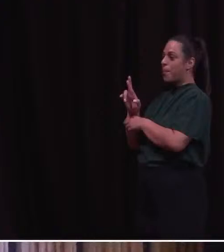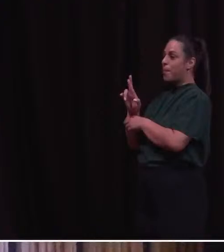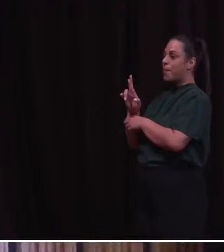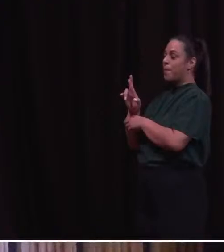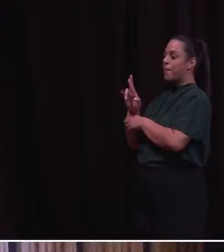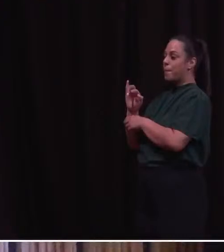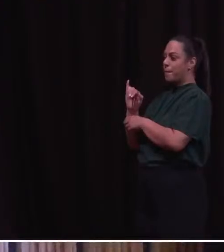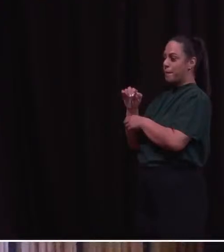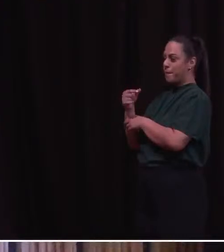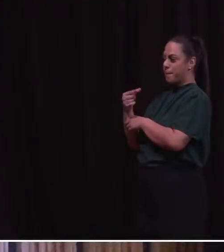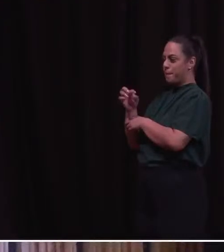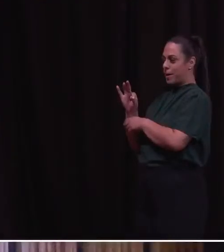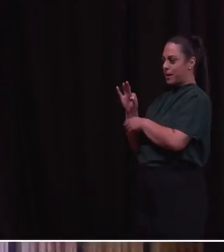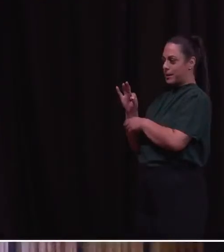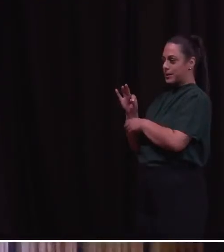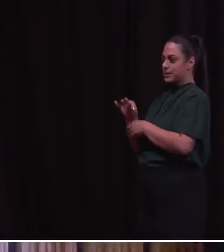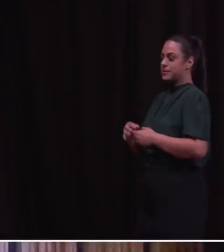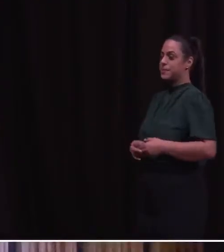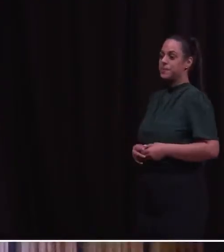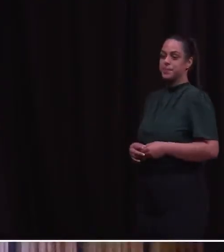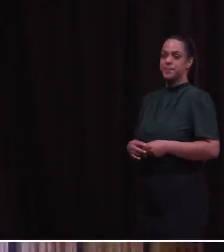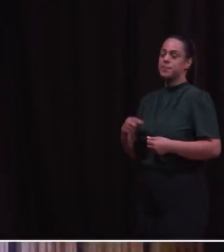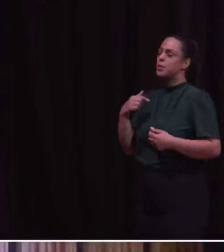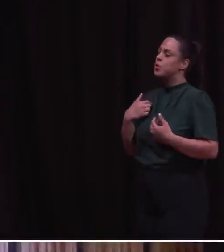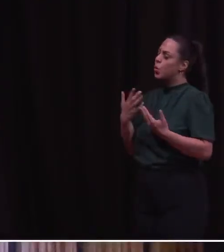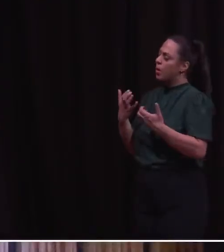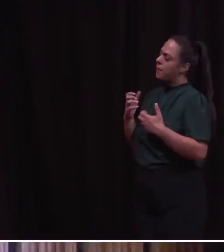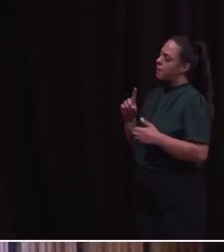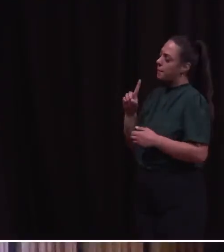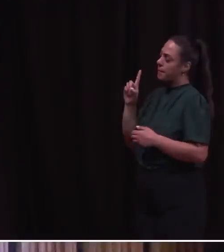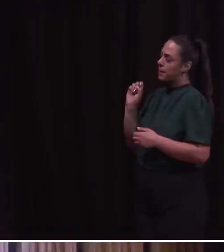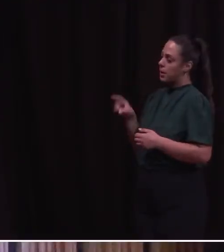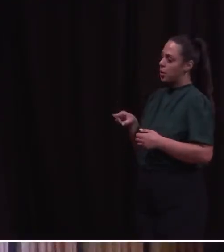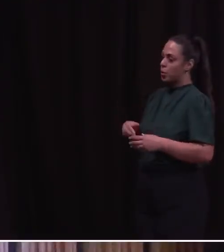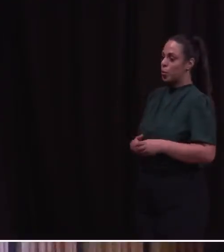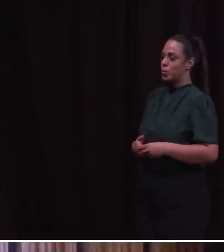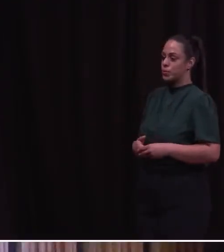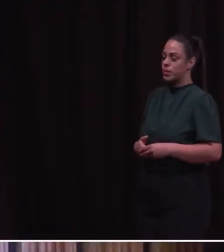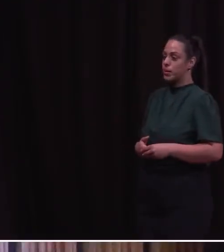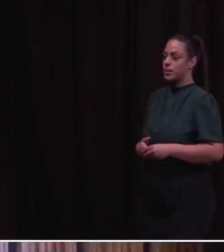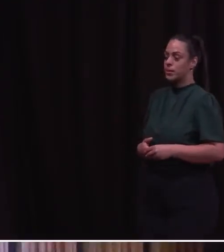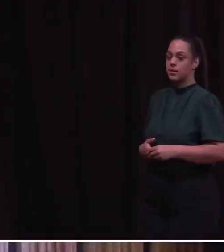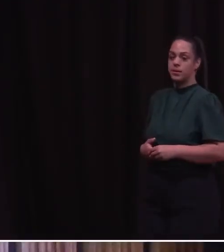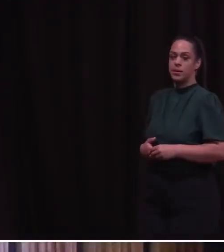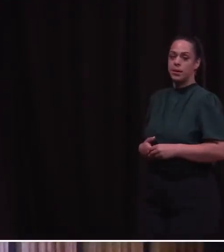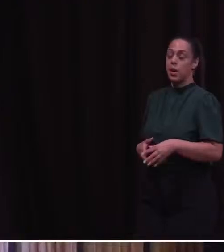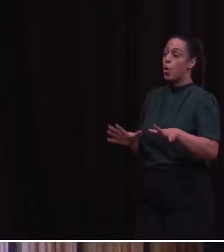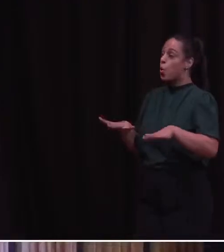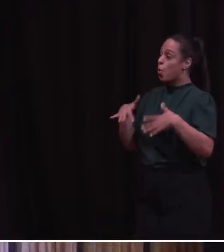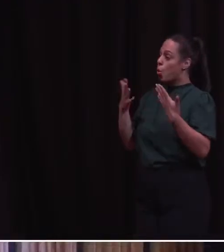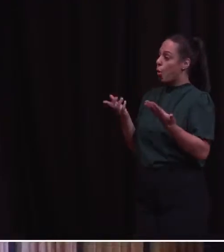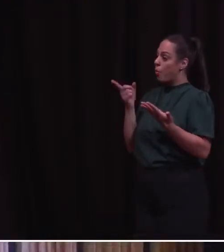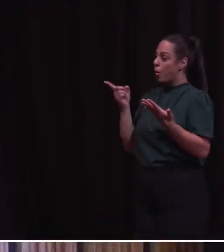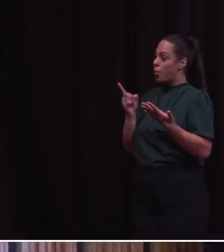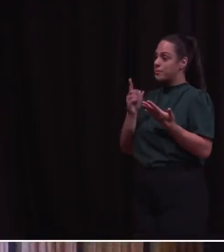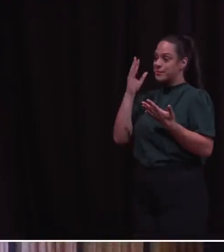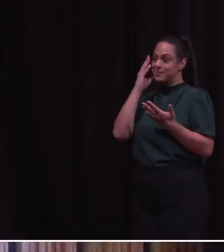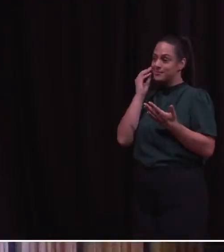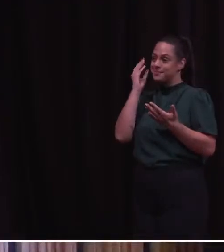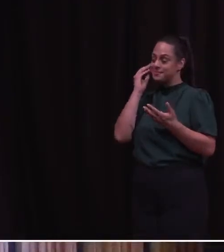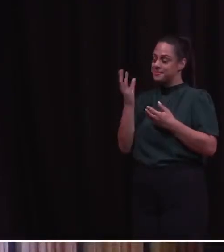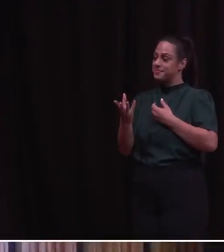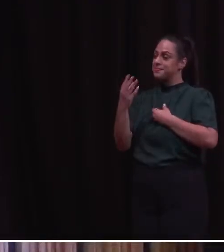when that experience took place, how you felt that experience went for you, and what has that experience contributed to your current